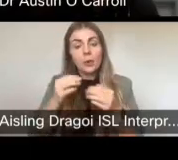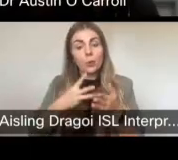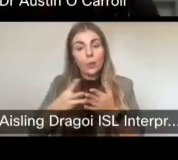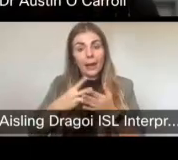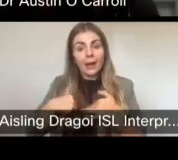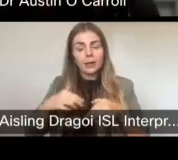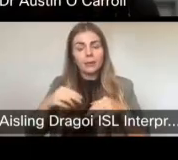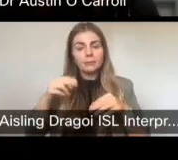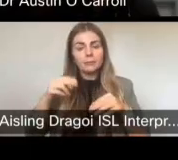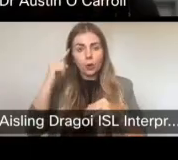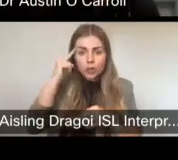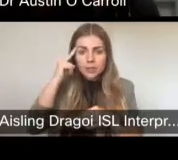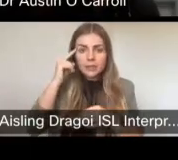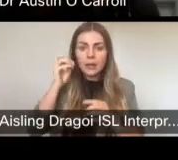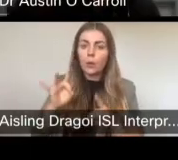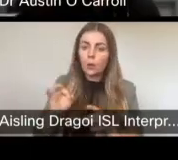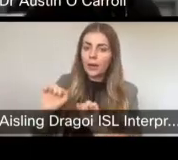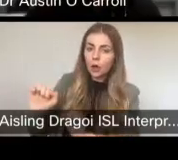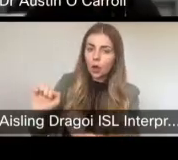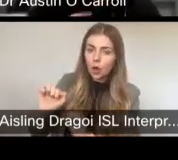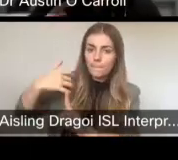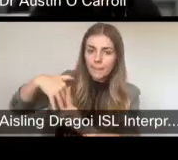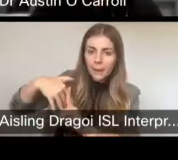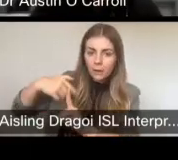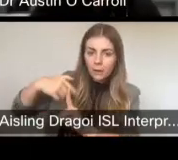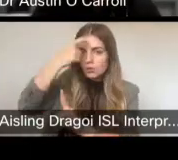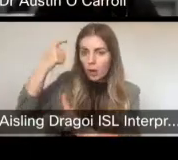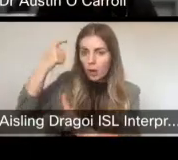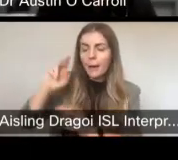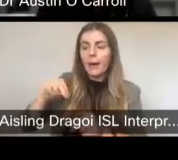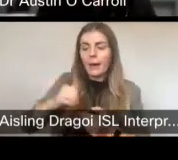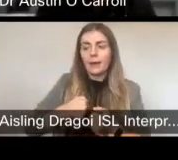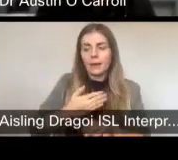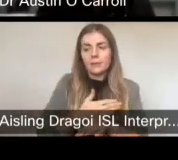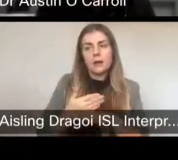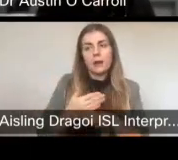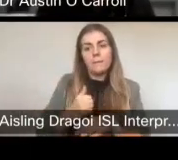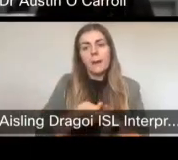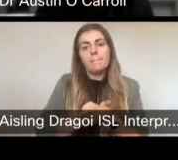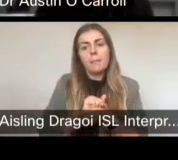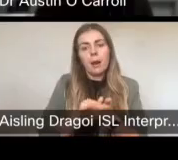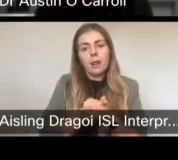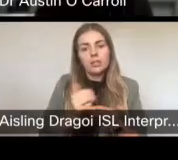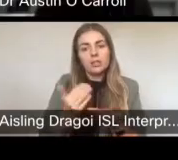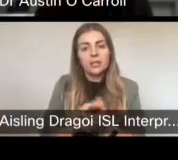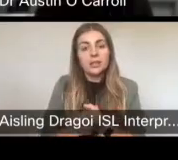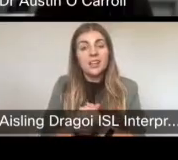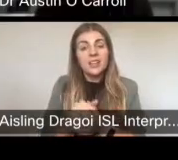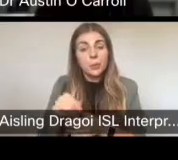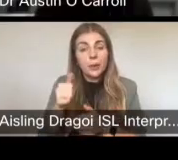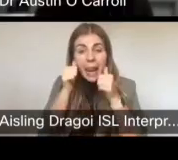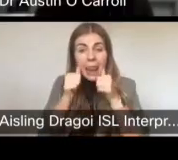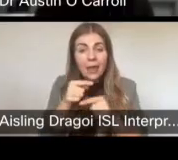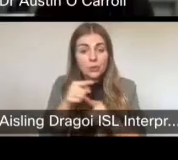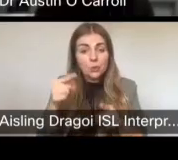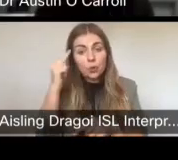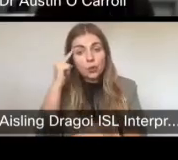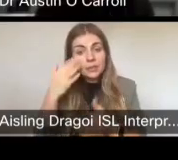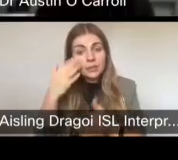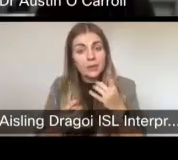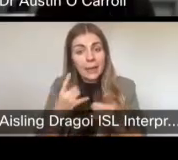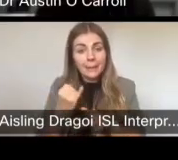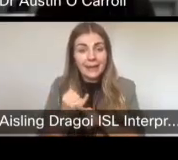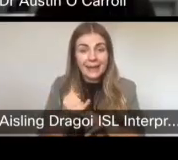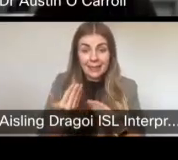me to go into the apology mode. So trauma-informed allows you understand what's happening in the present and helps you see the behavior for what it